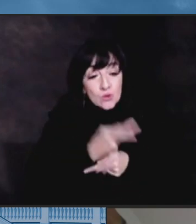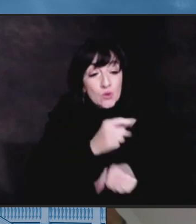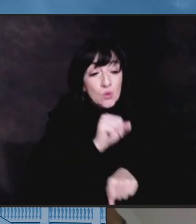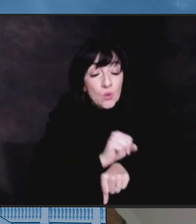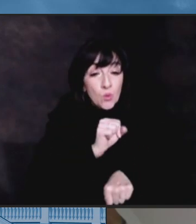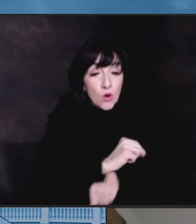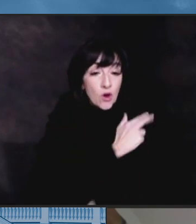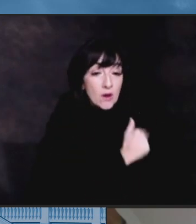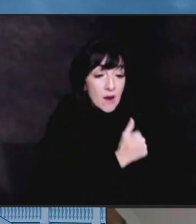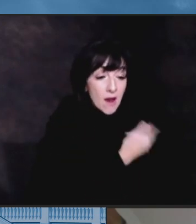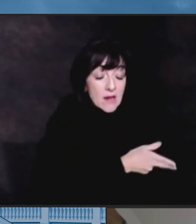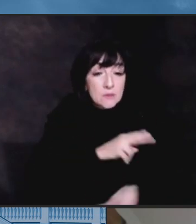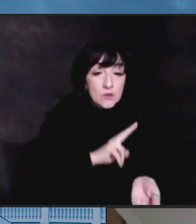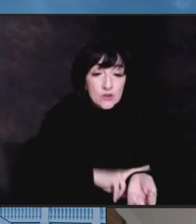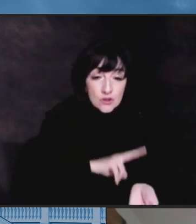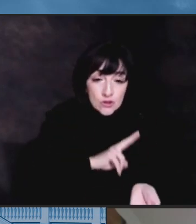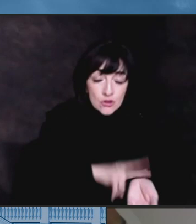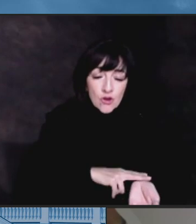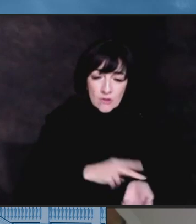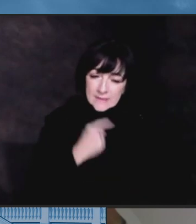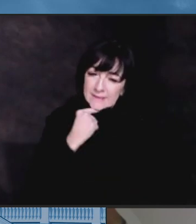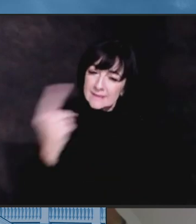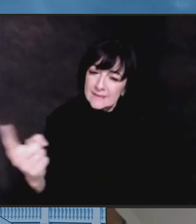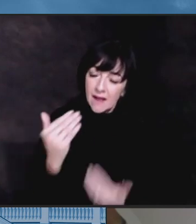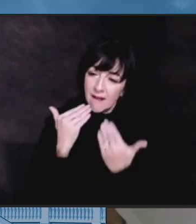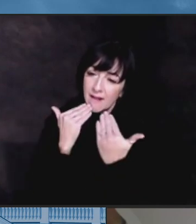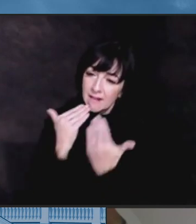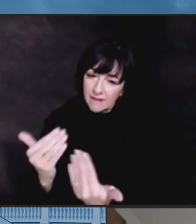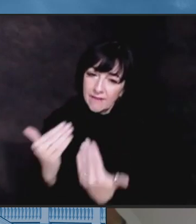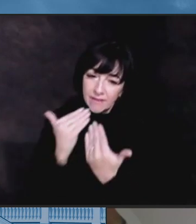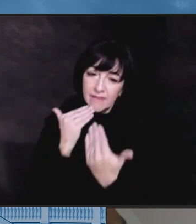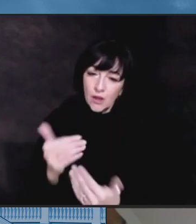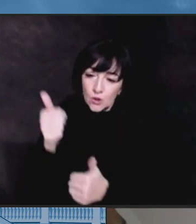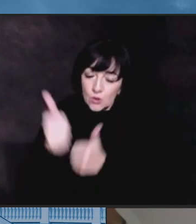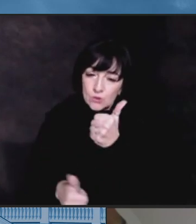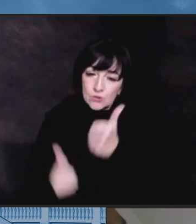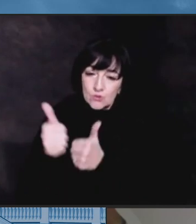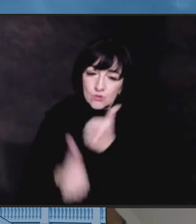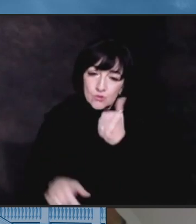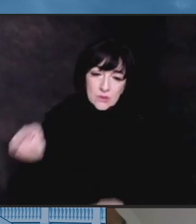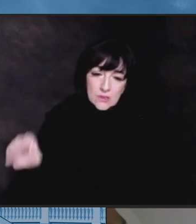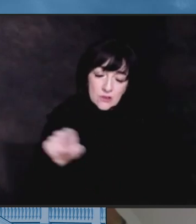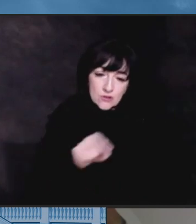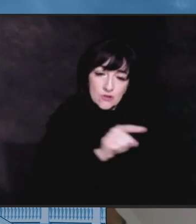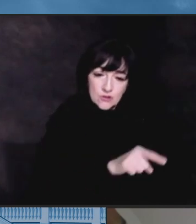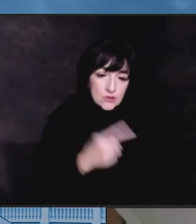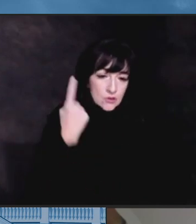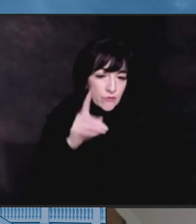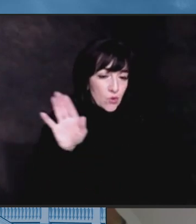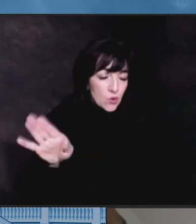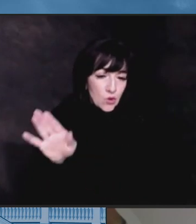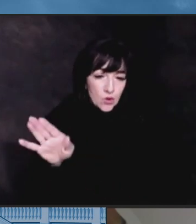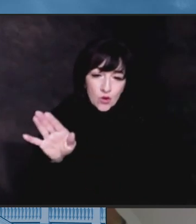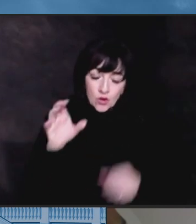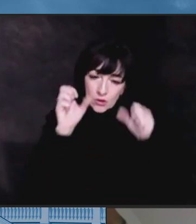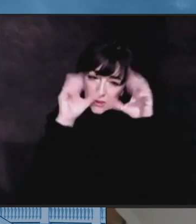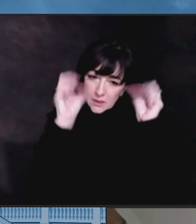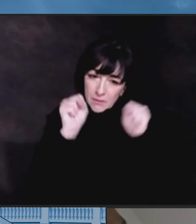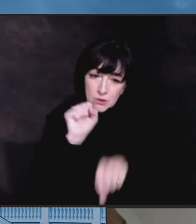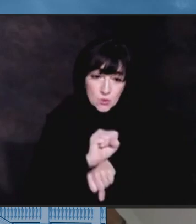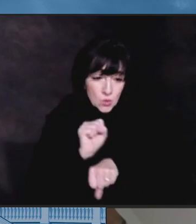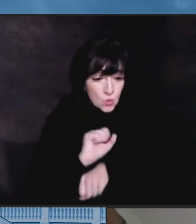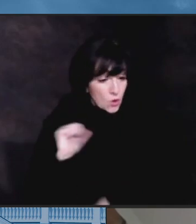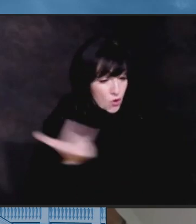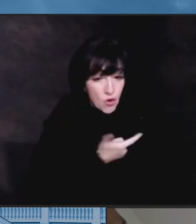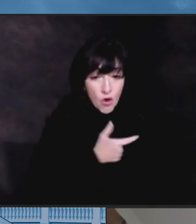a friend, say thank you to each of them for the tremendous work that they're doing. And we can all help out. We